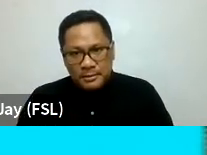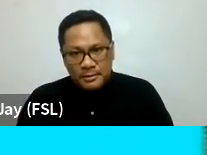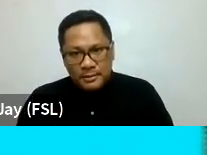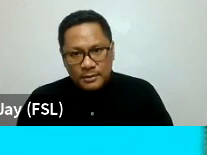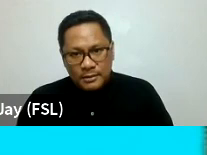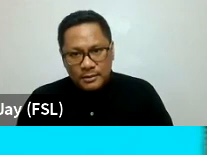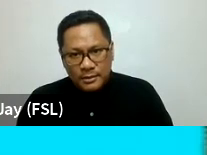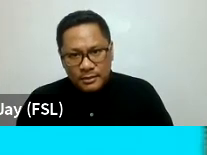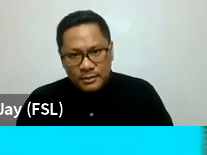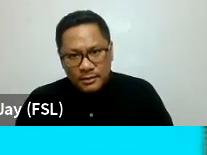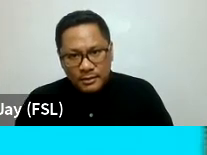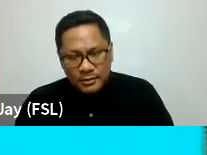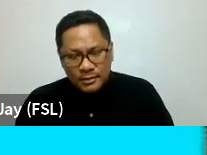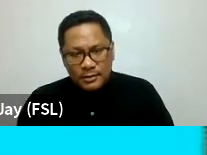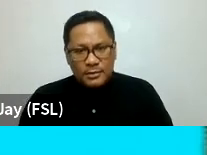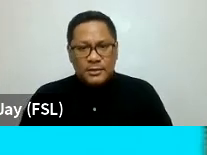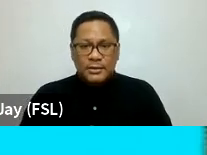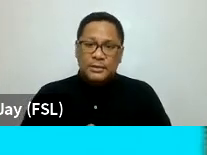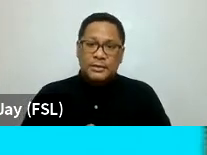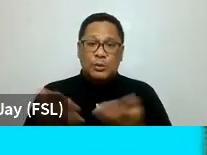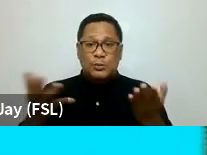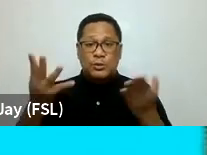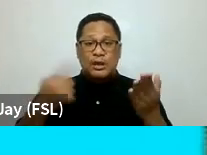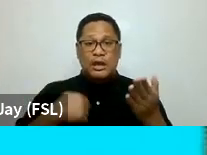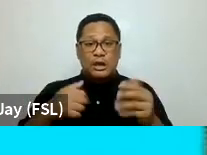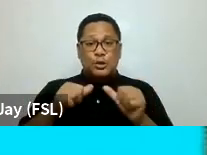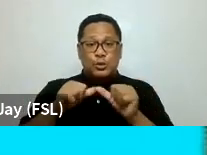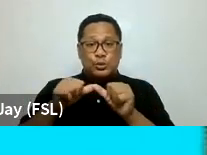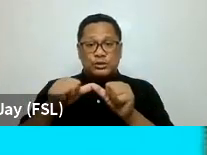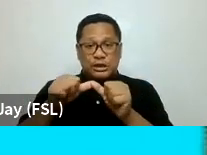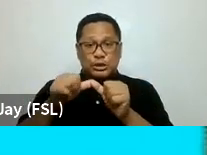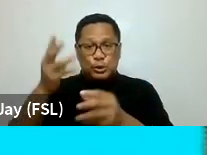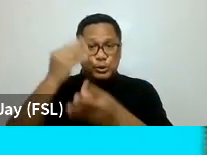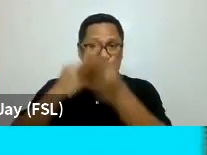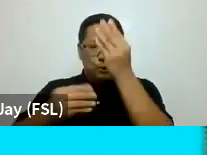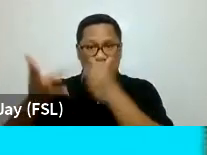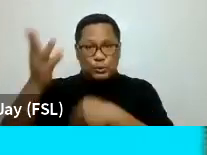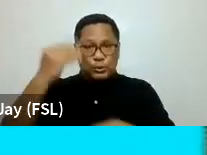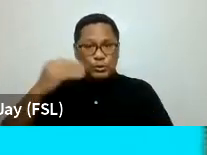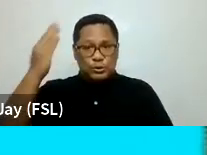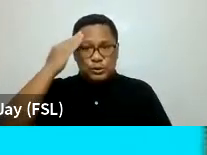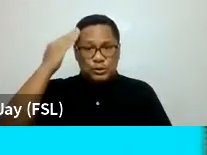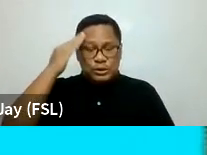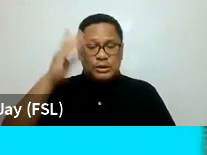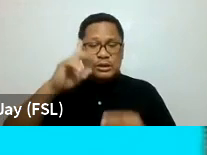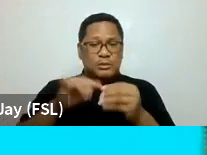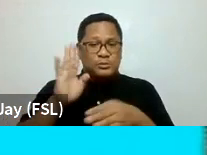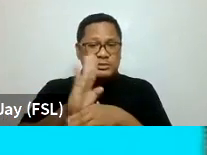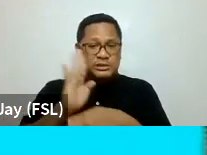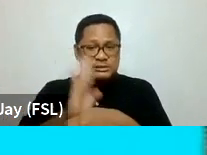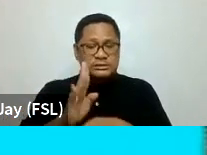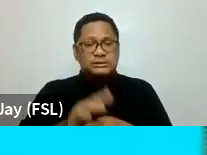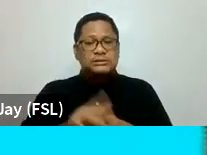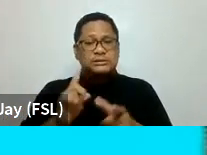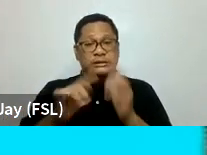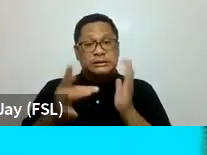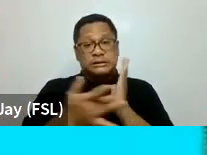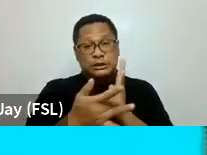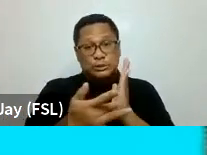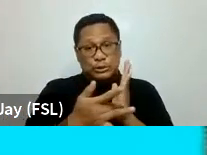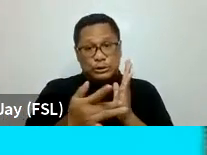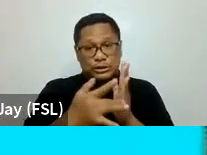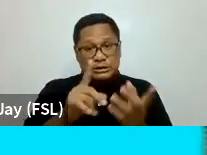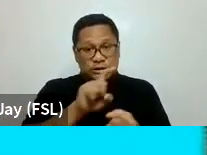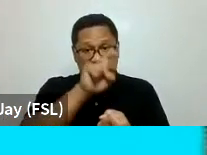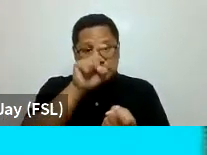this is where I continue to gather more knowledge about business and technology in